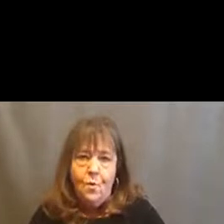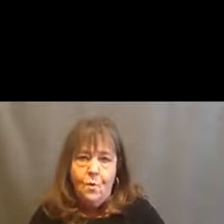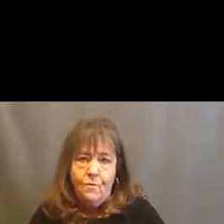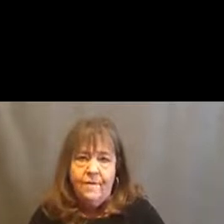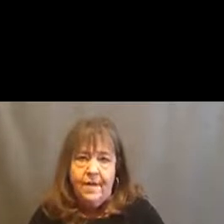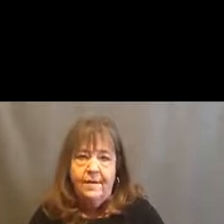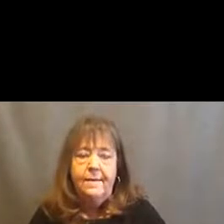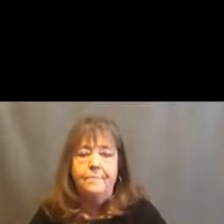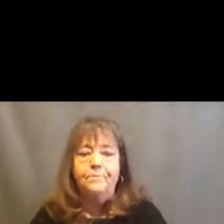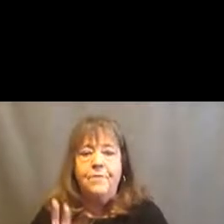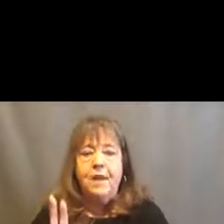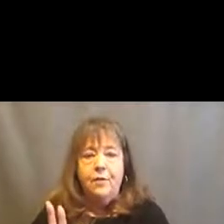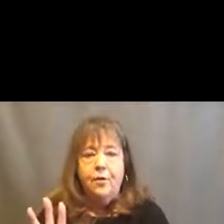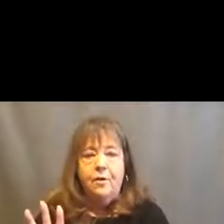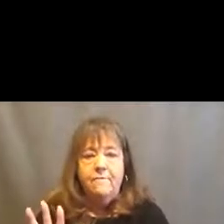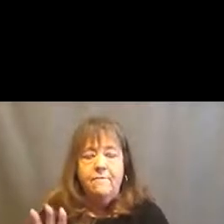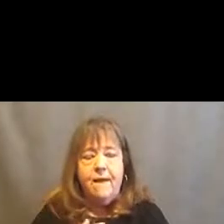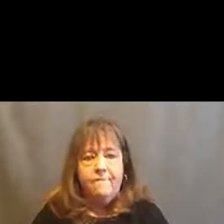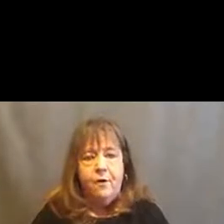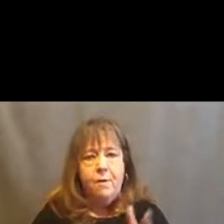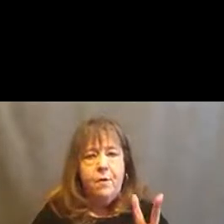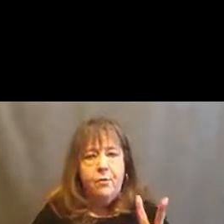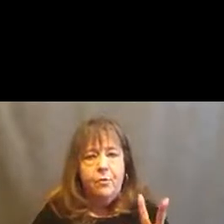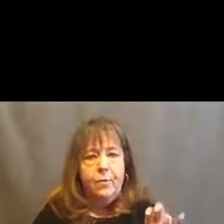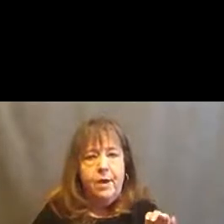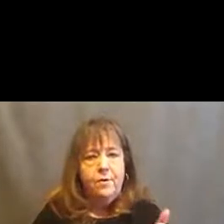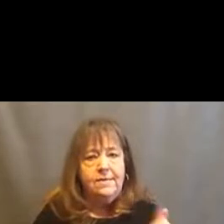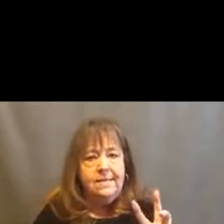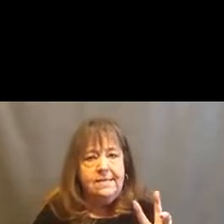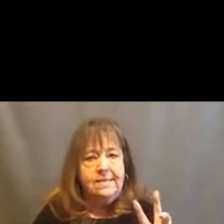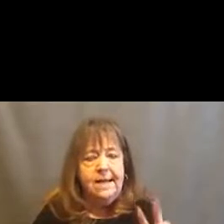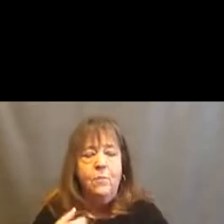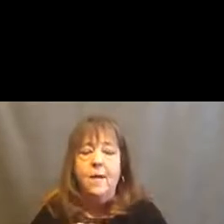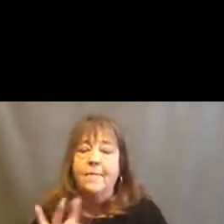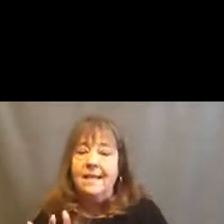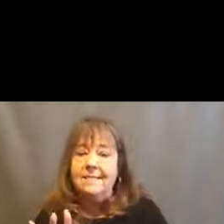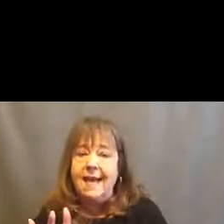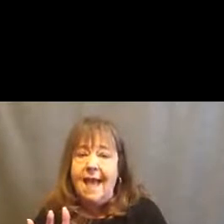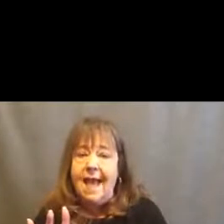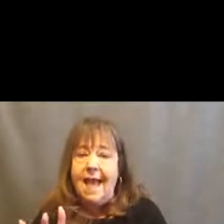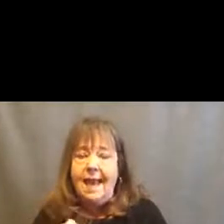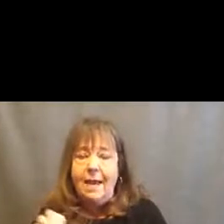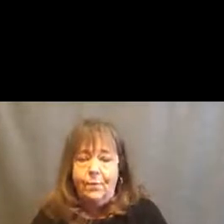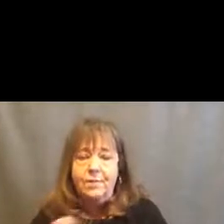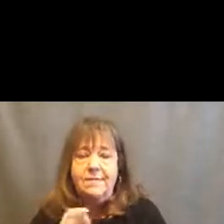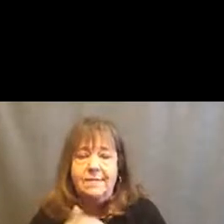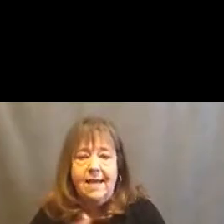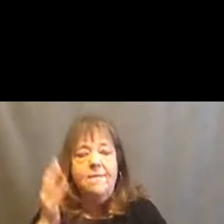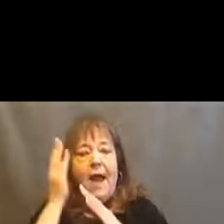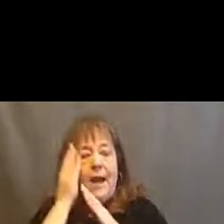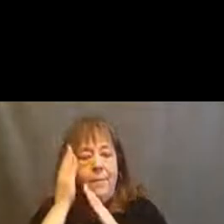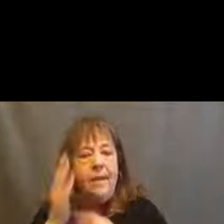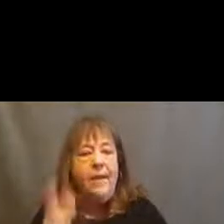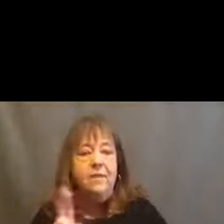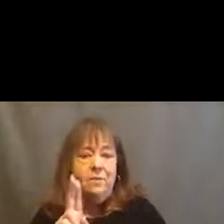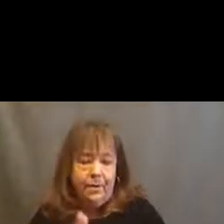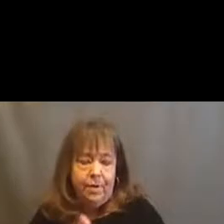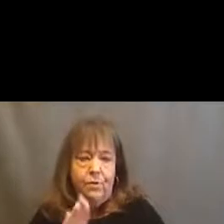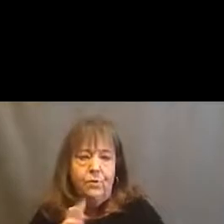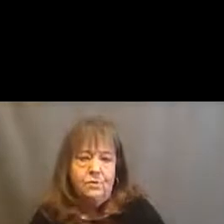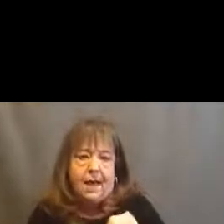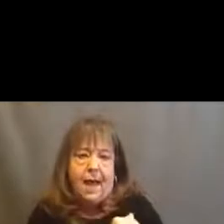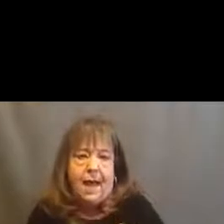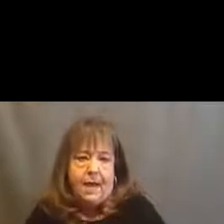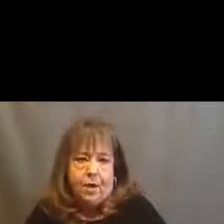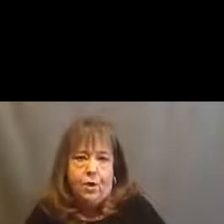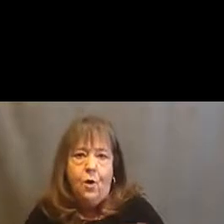That's 35 out of 316. And we're about 8% of our licensed beds are being occupied by COVID-19